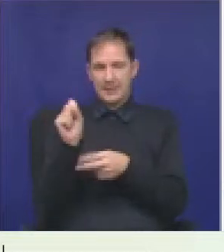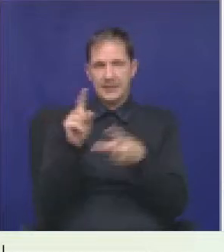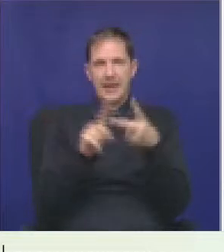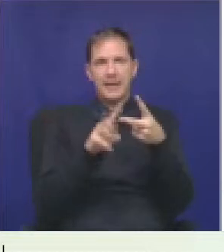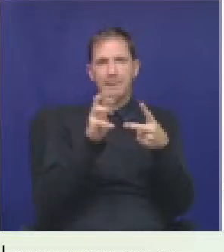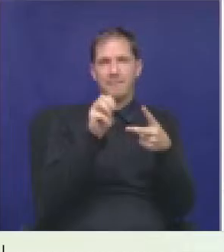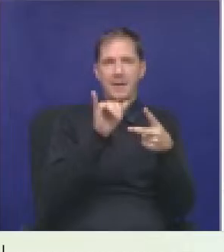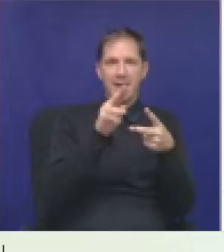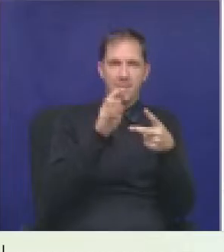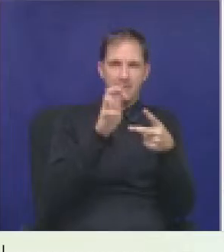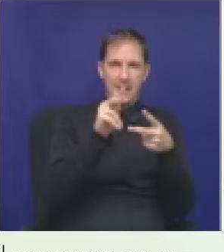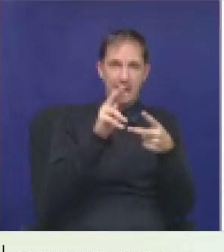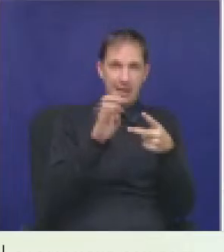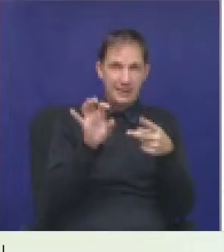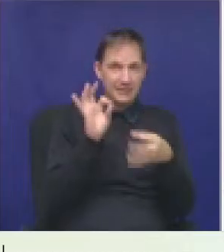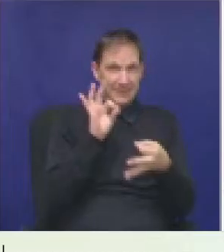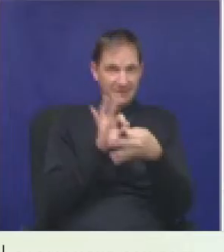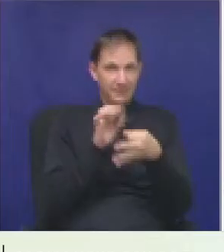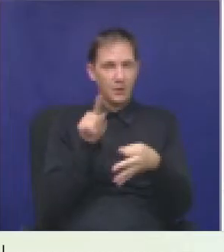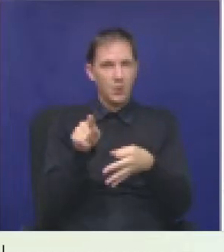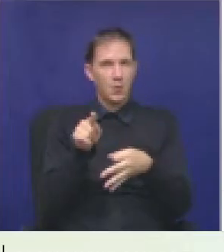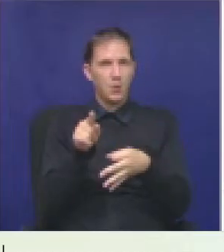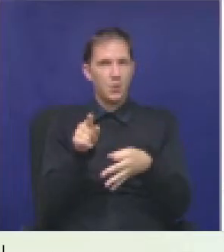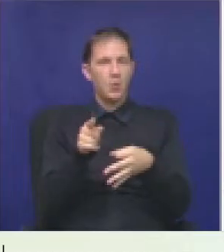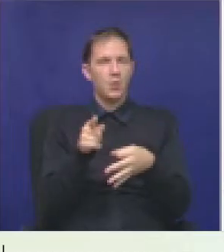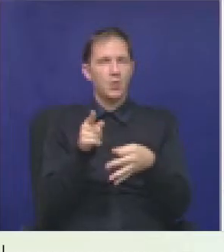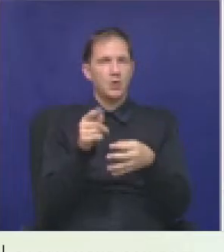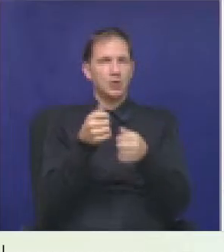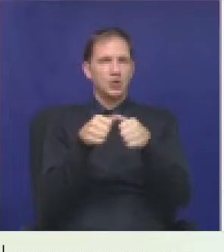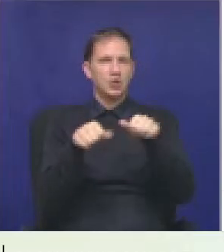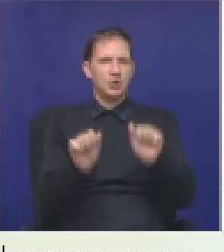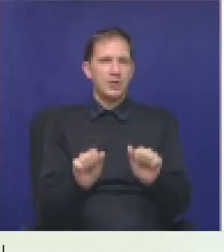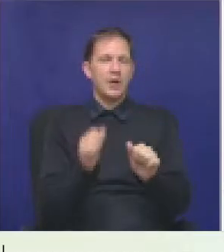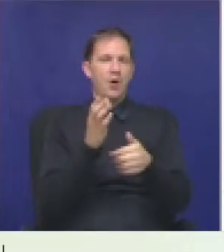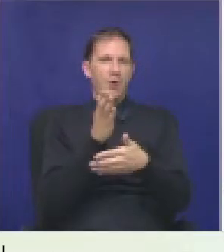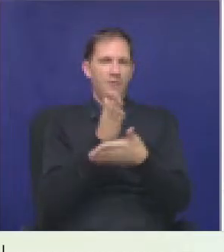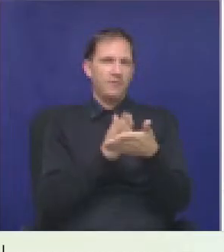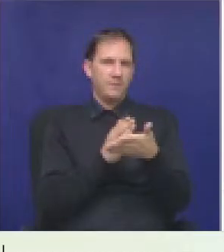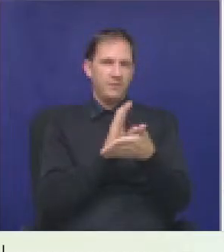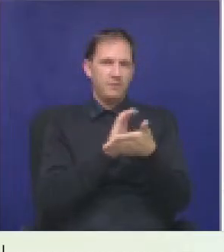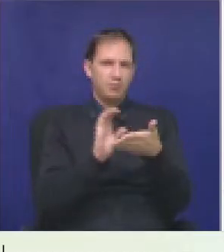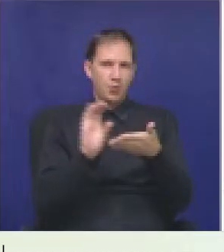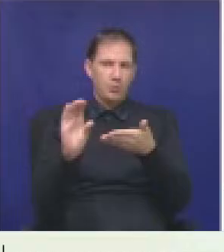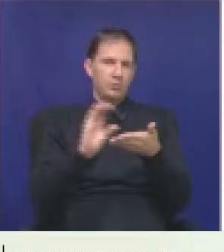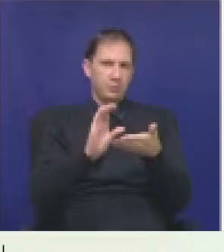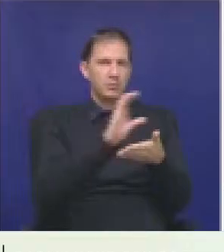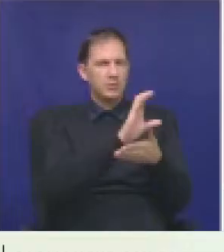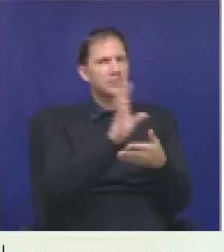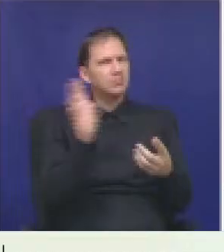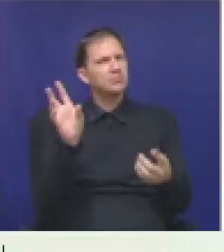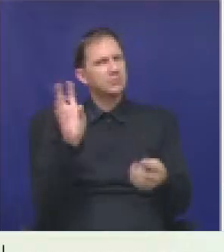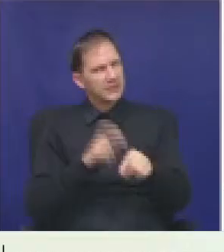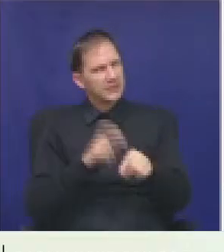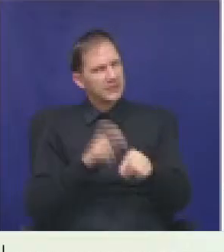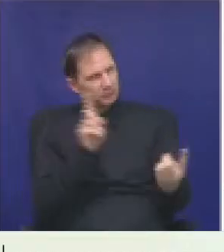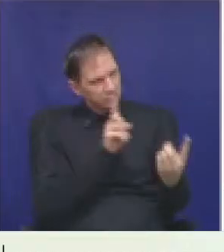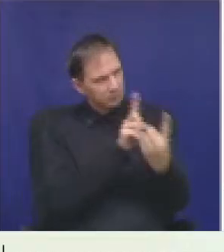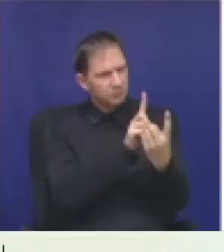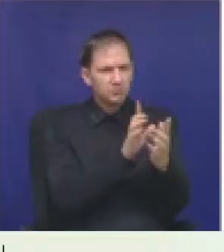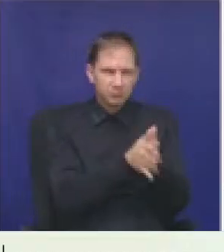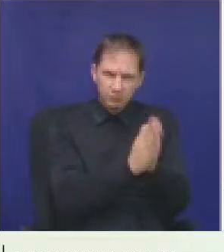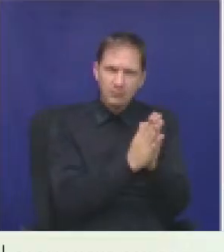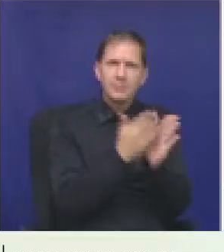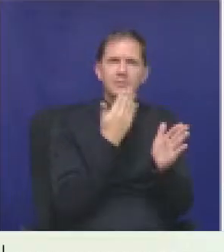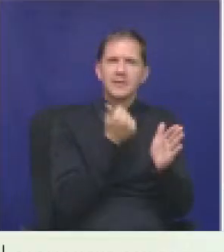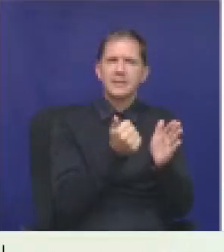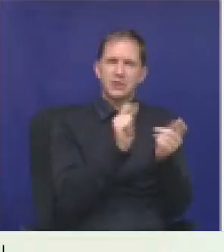particular Honorable Maimane, who's the chair of the Appropriations Committee, to indeed approach the Appropriations Committee for the increase of the budget for Stats